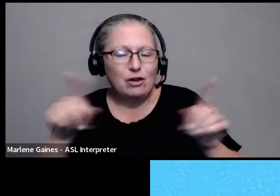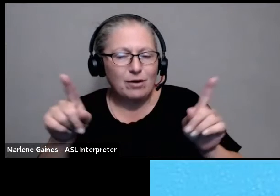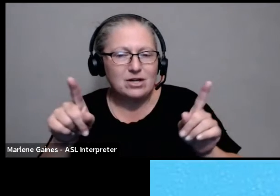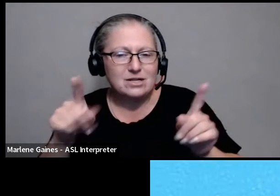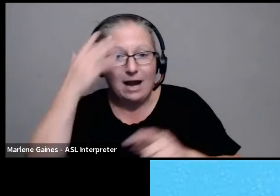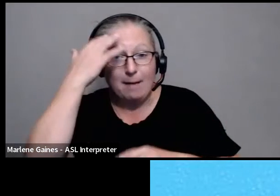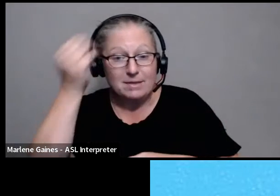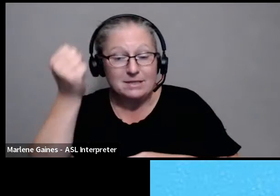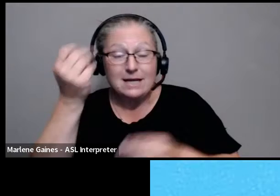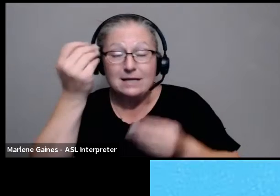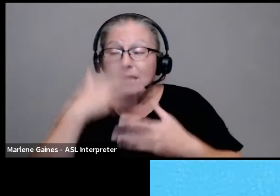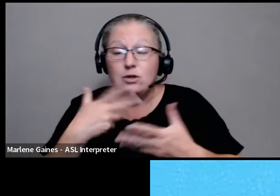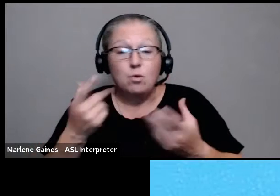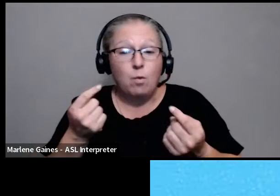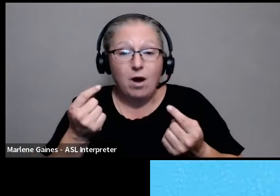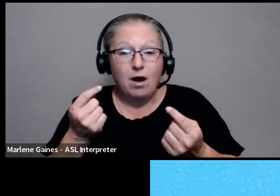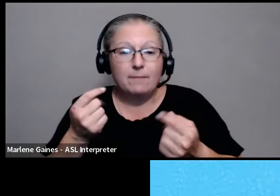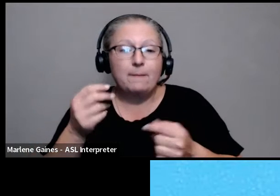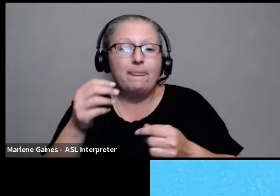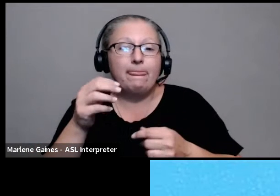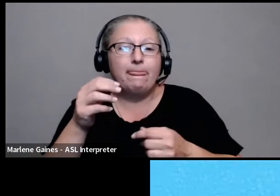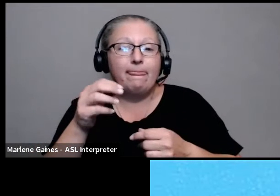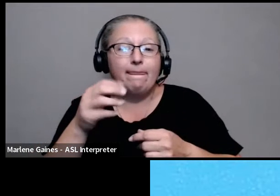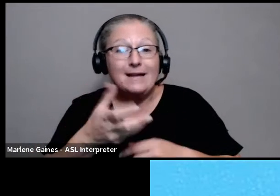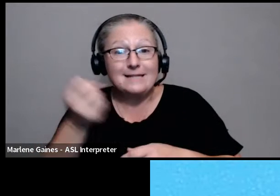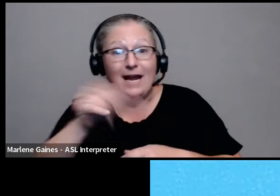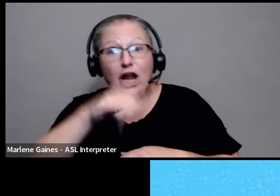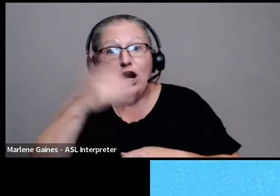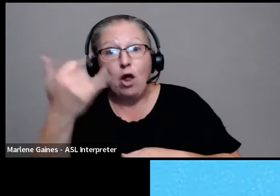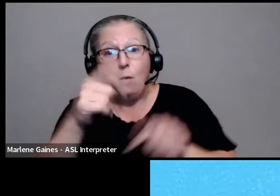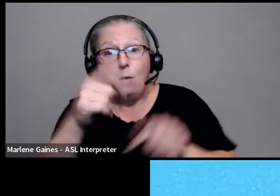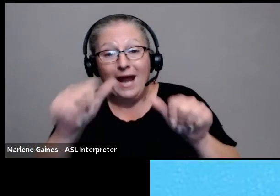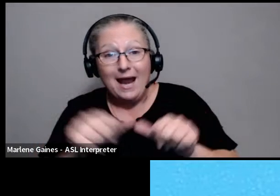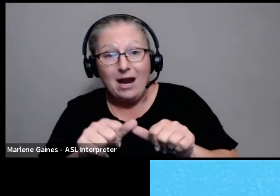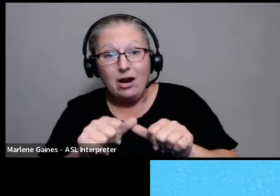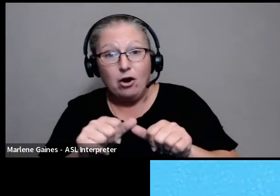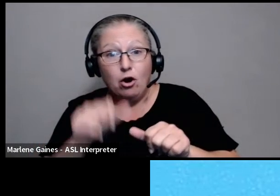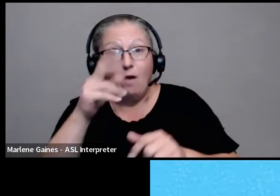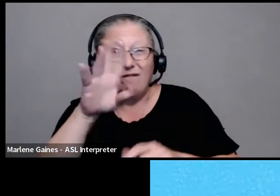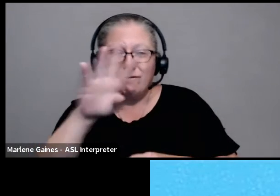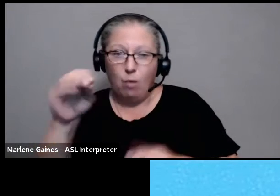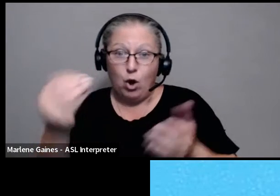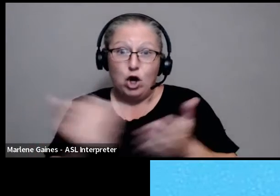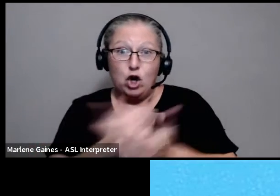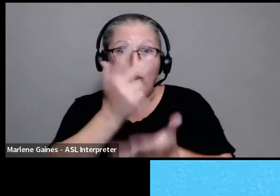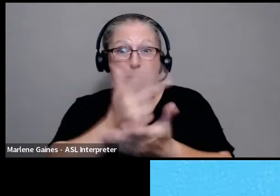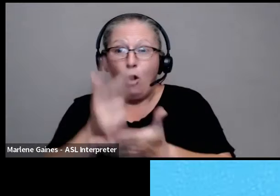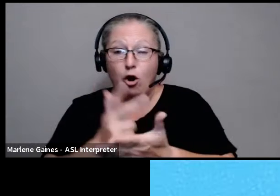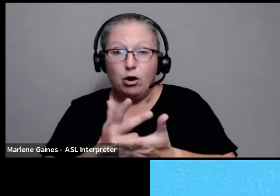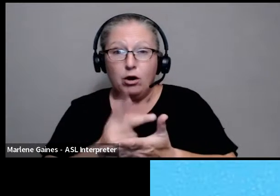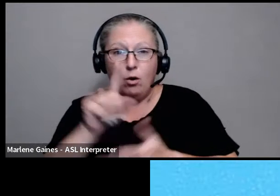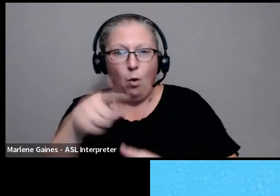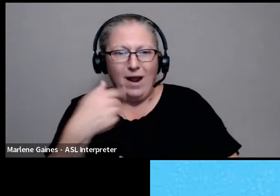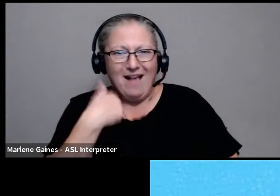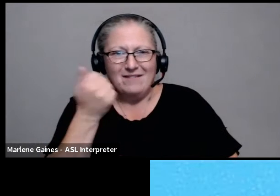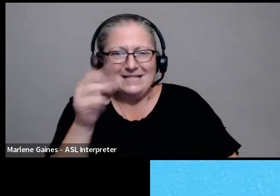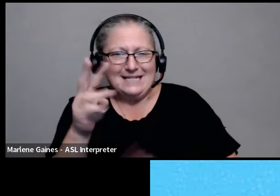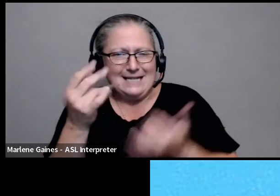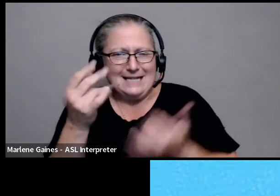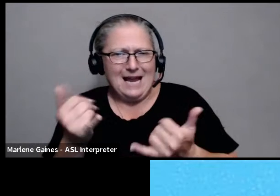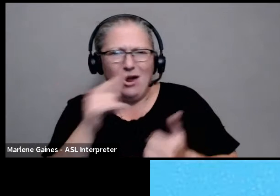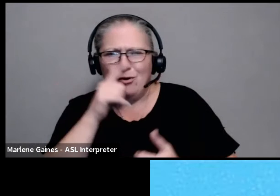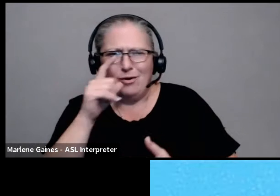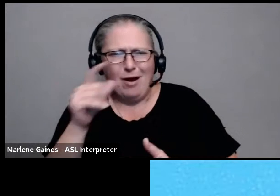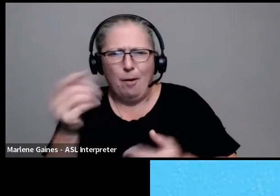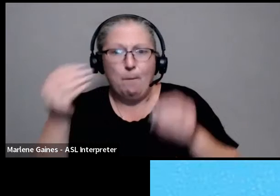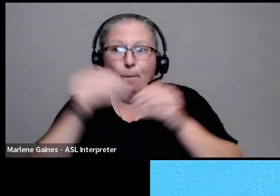sense tells us that by taking another acre, putting in 40 new parking spaces, you only have 16 right now. You're not going to